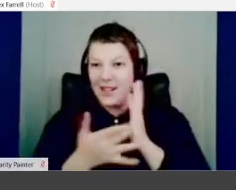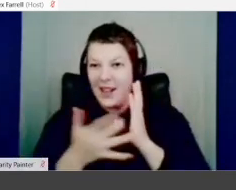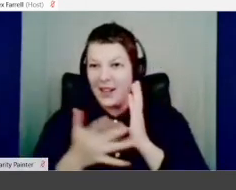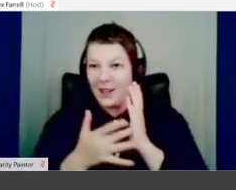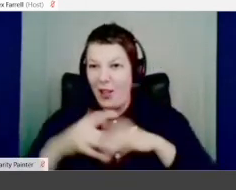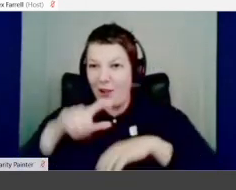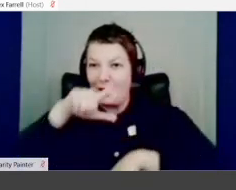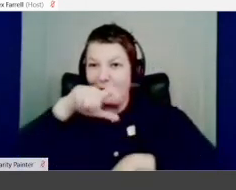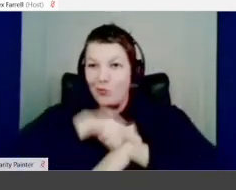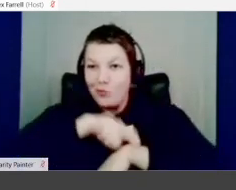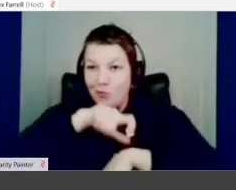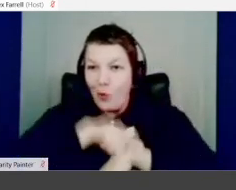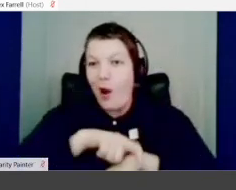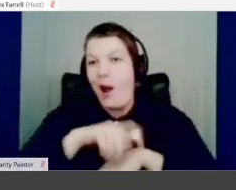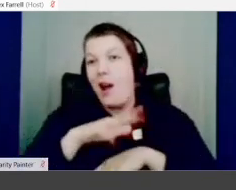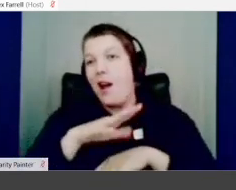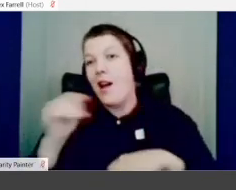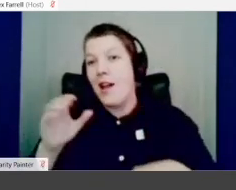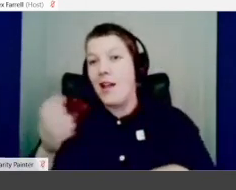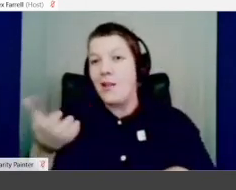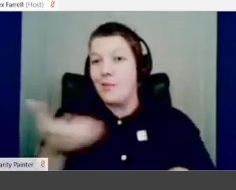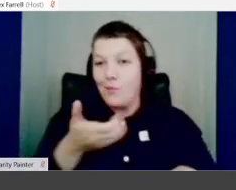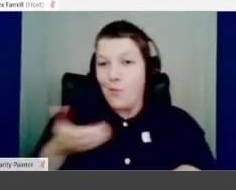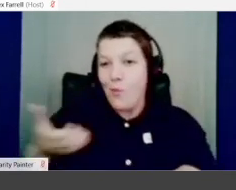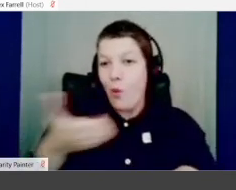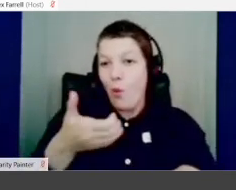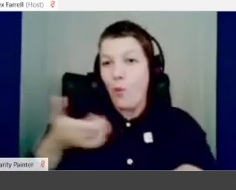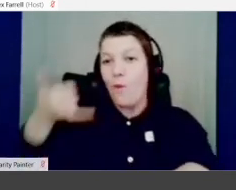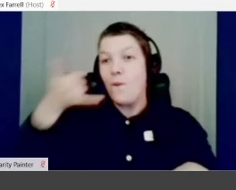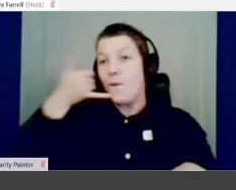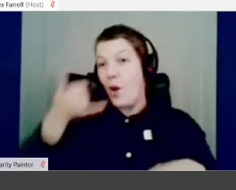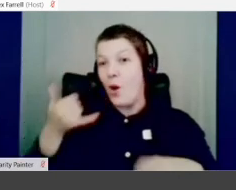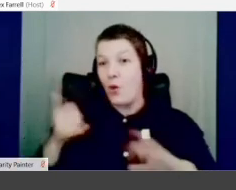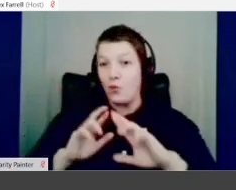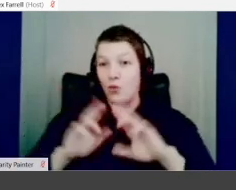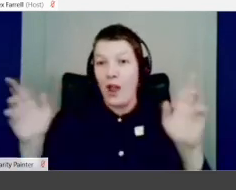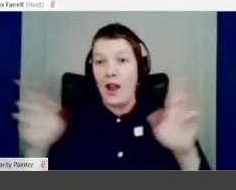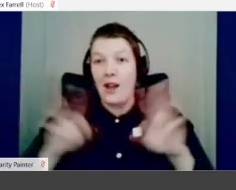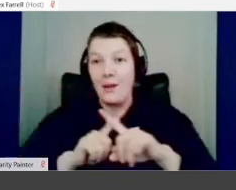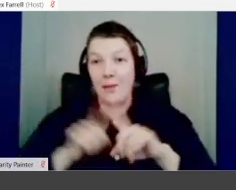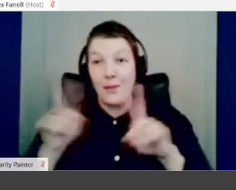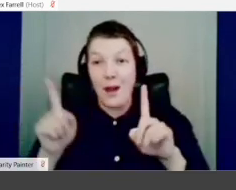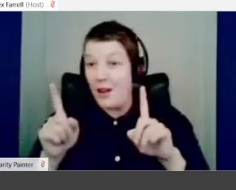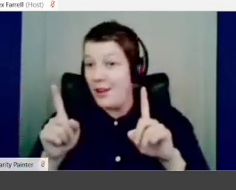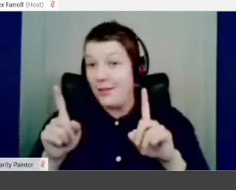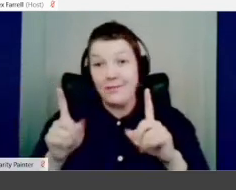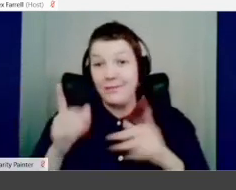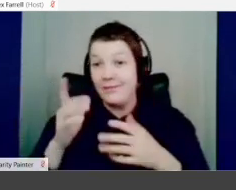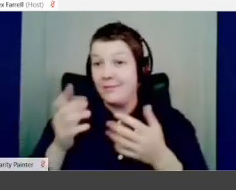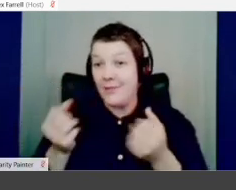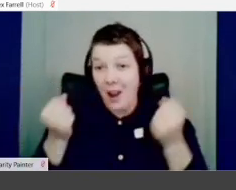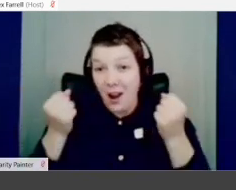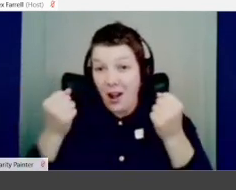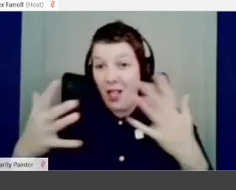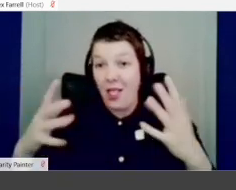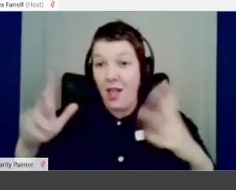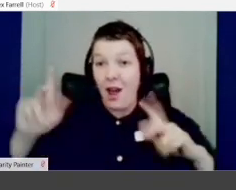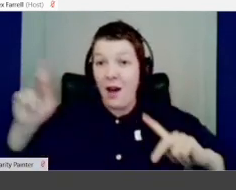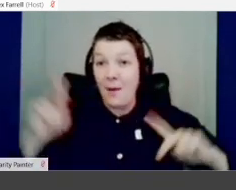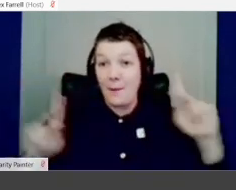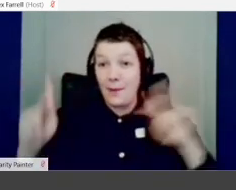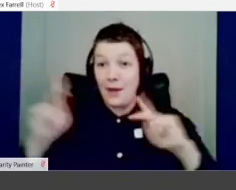everyone. It's just not. And in Chattanooga alone, we have tens of thousands of folks who cannot afford to have